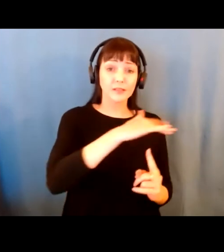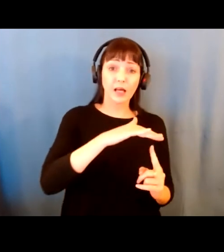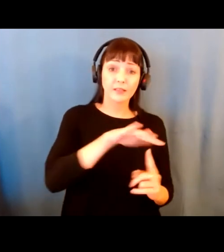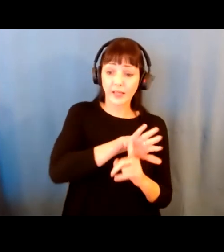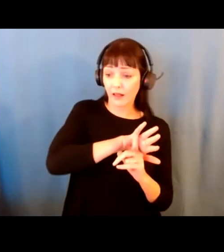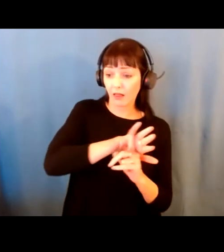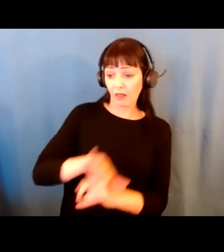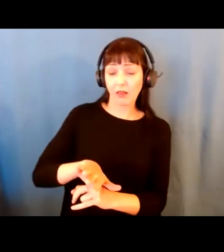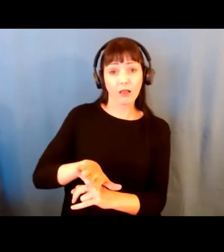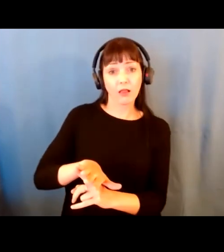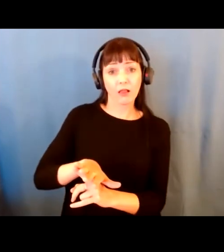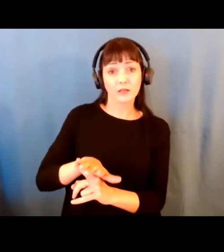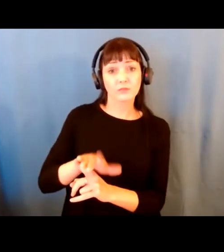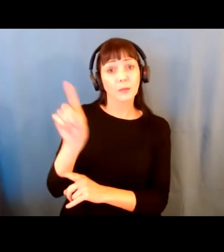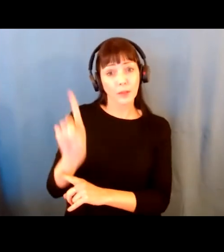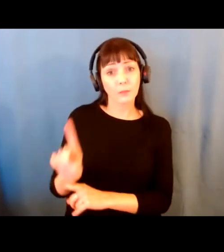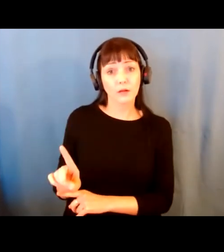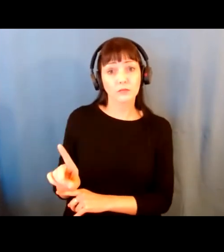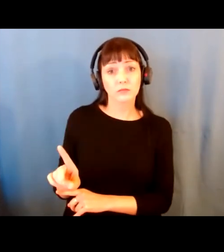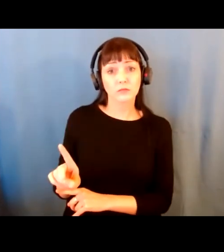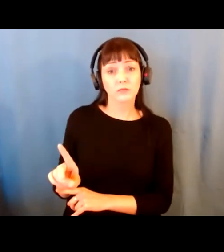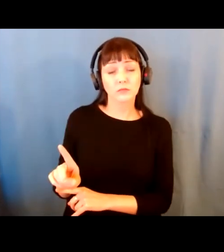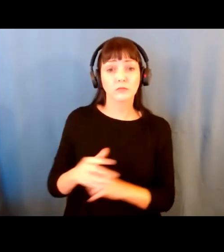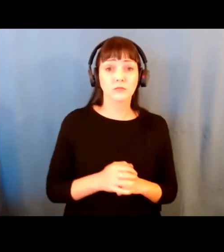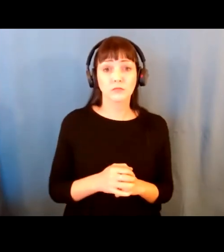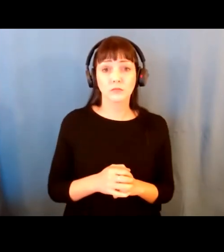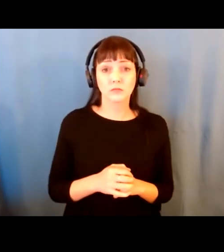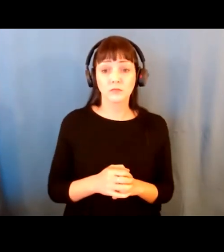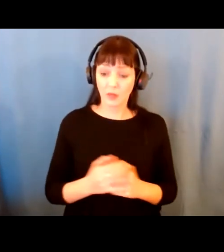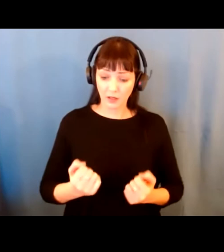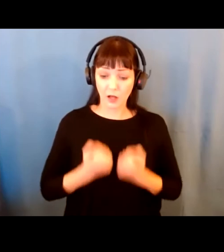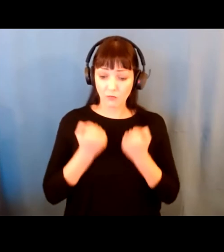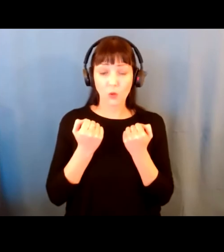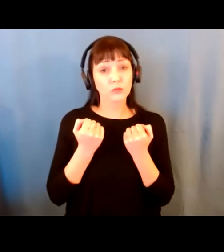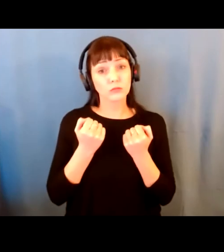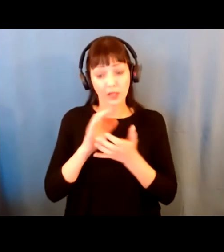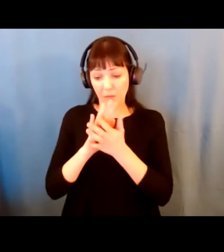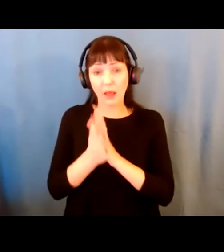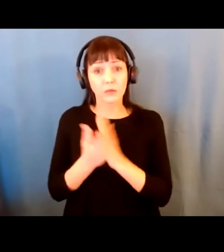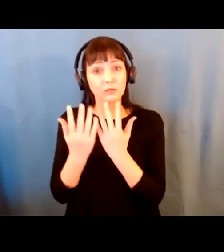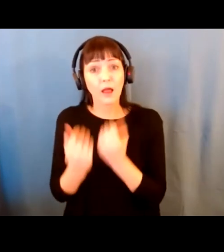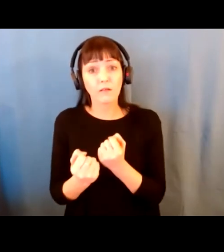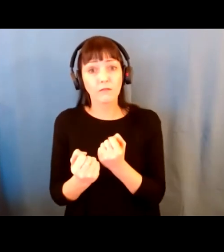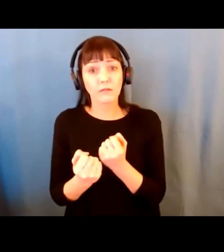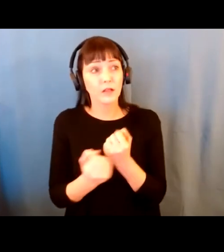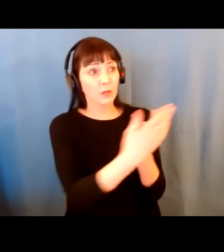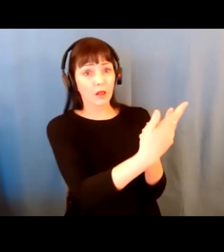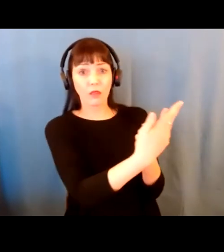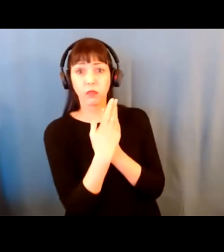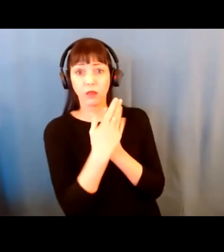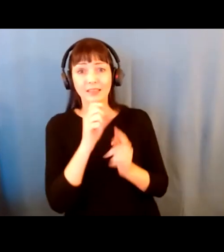people. Disability is something imposed on top of our impairments, by the way we are